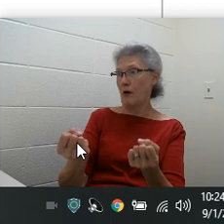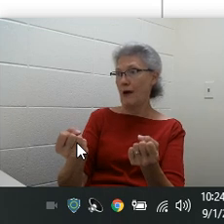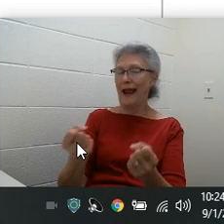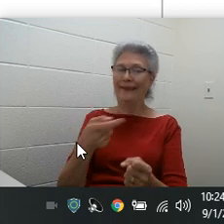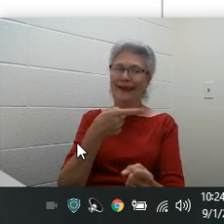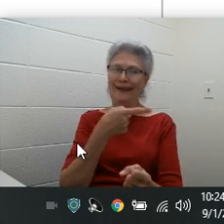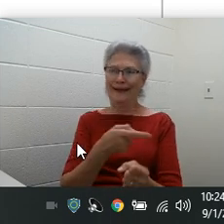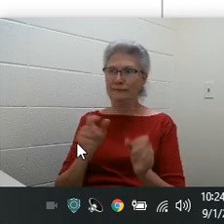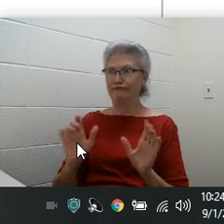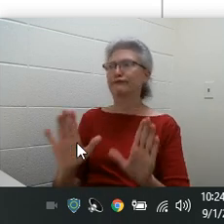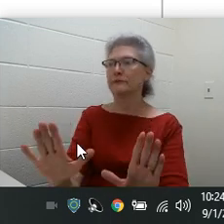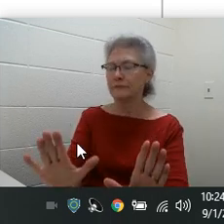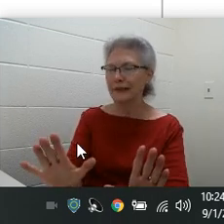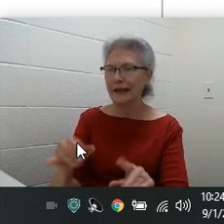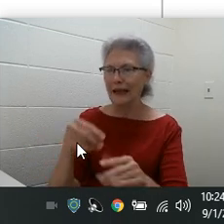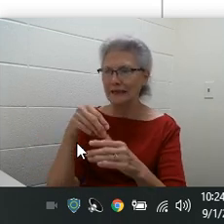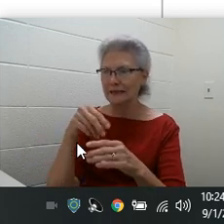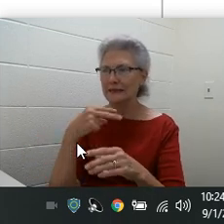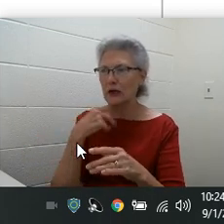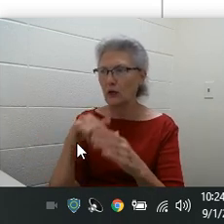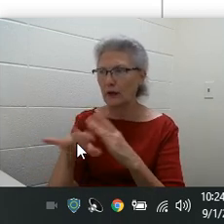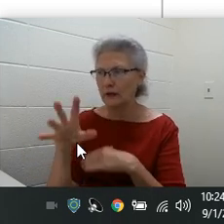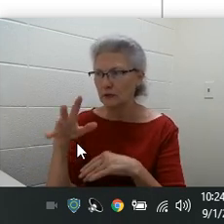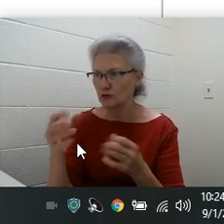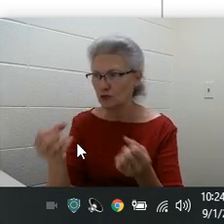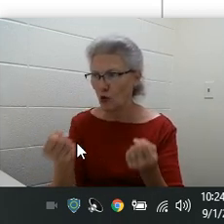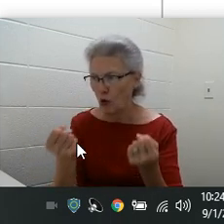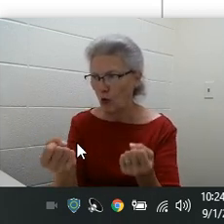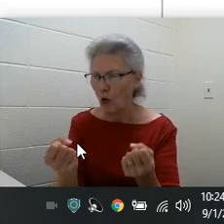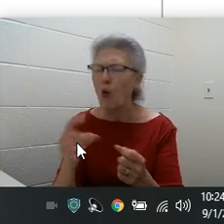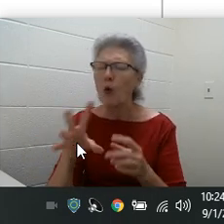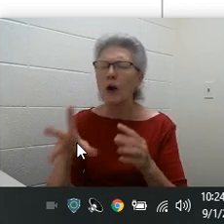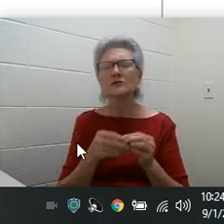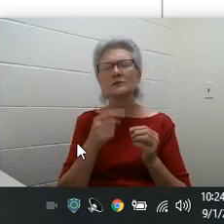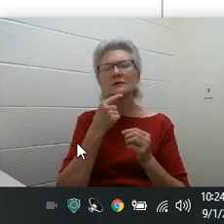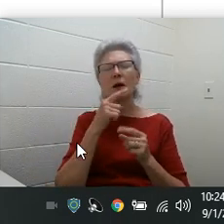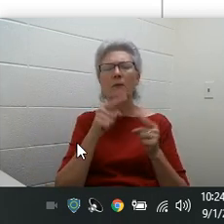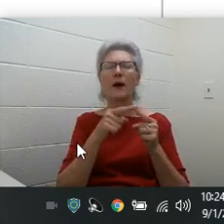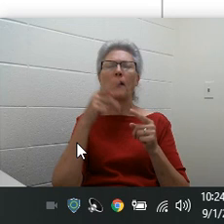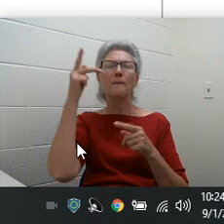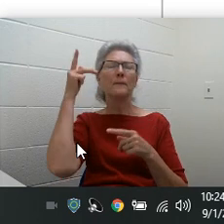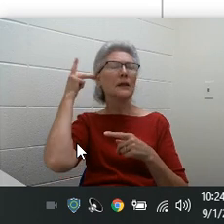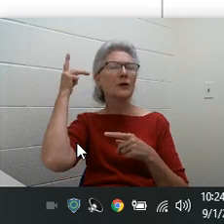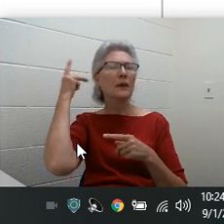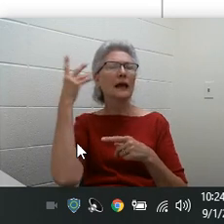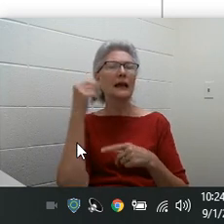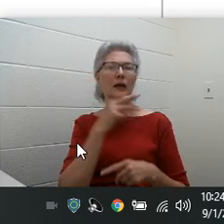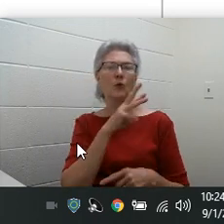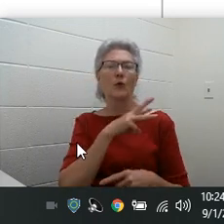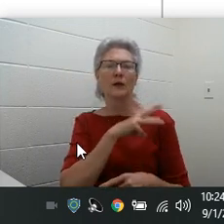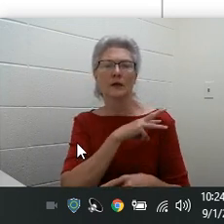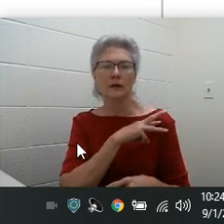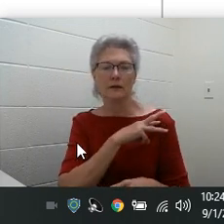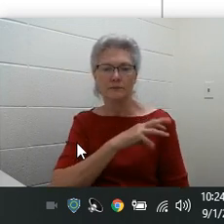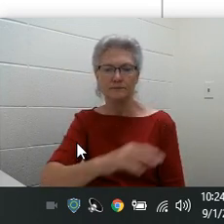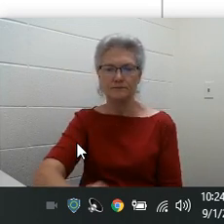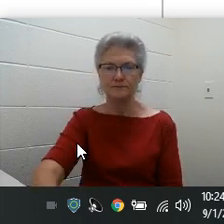there, right? What else can we say about Peter Pan and Wendy?